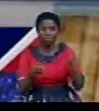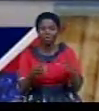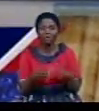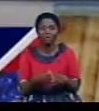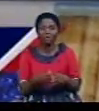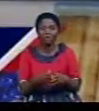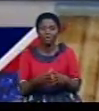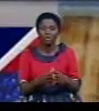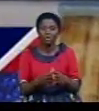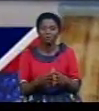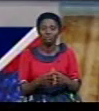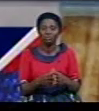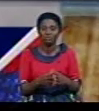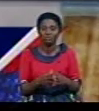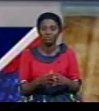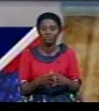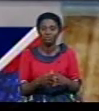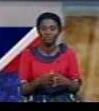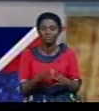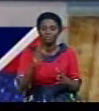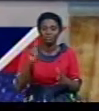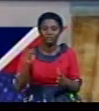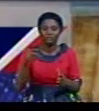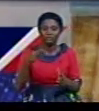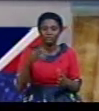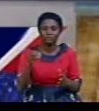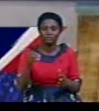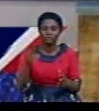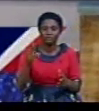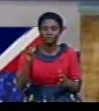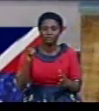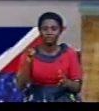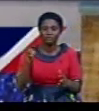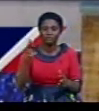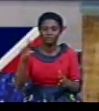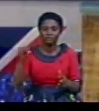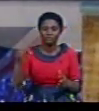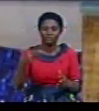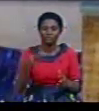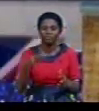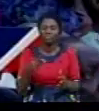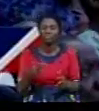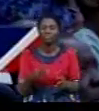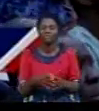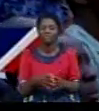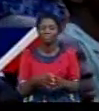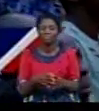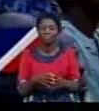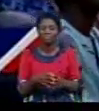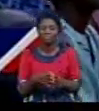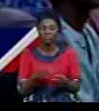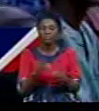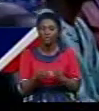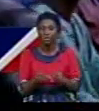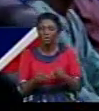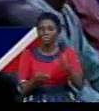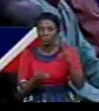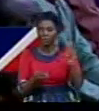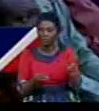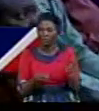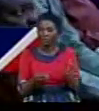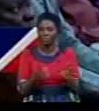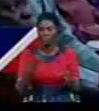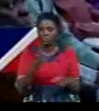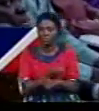number two Triumph dominion and kill of all sicknesses